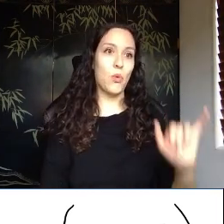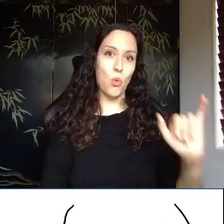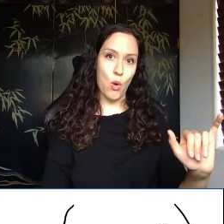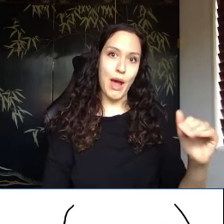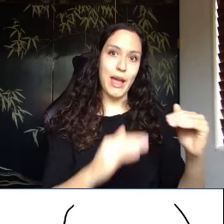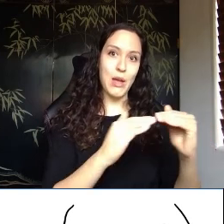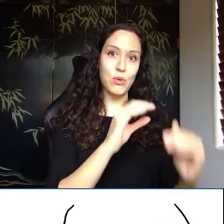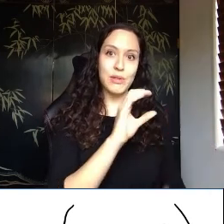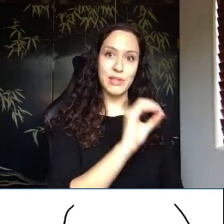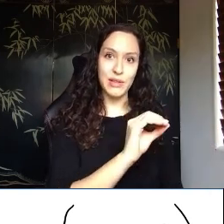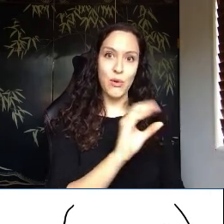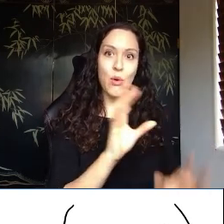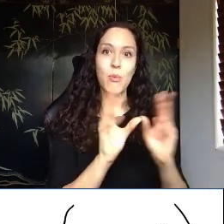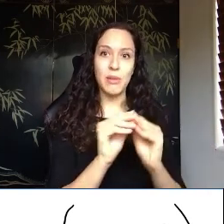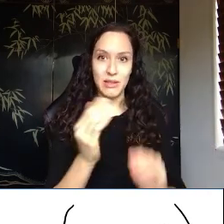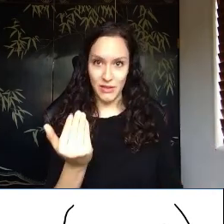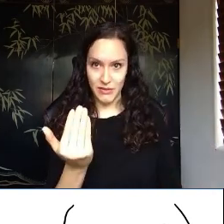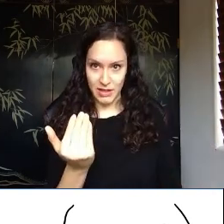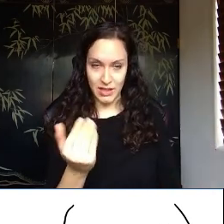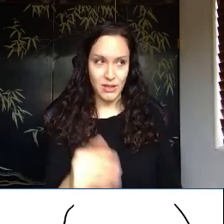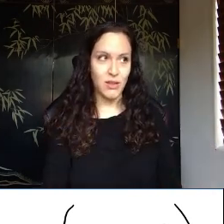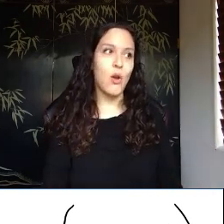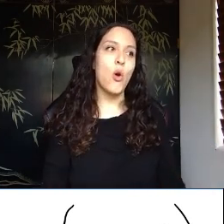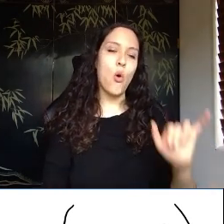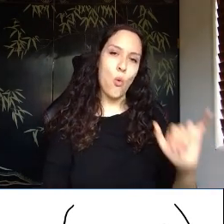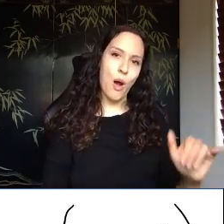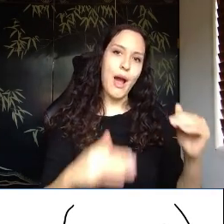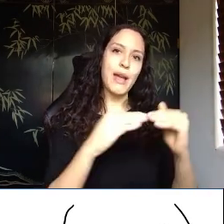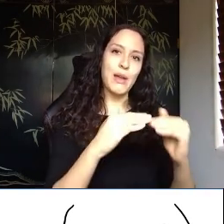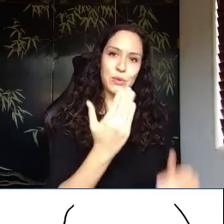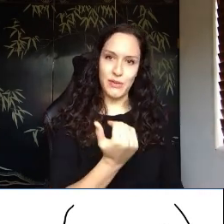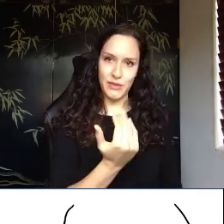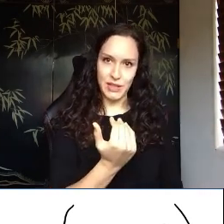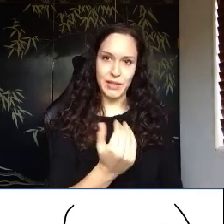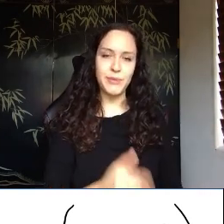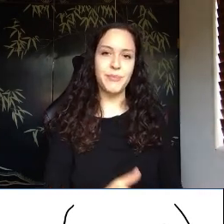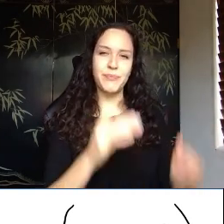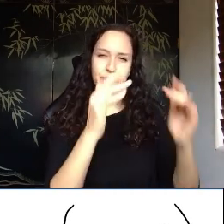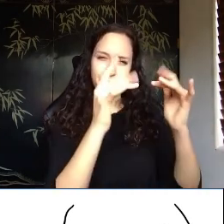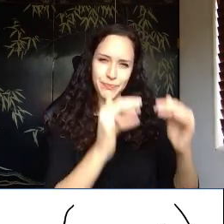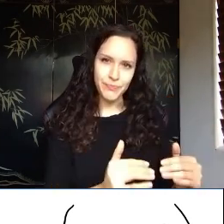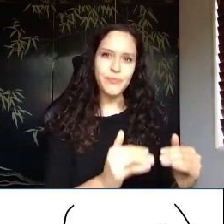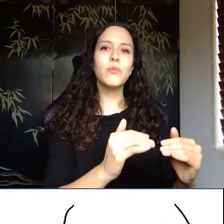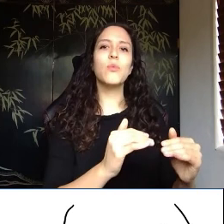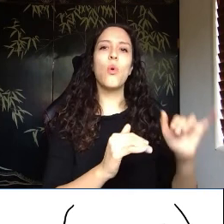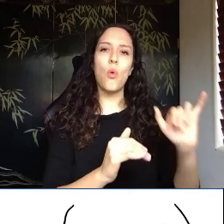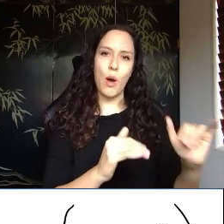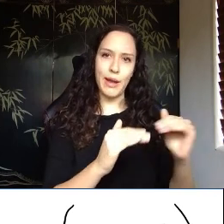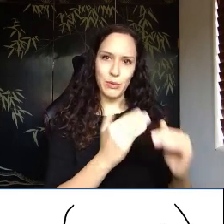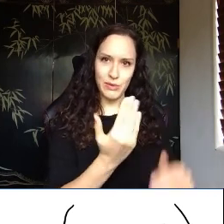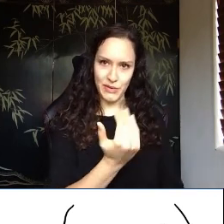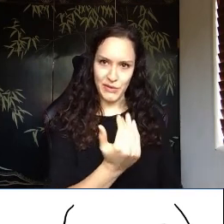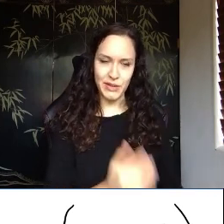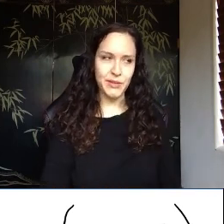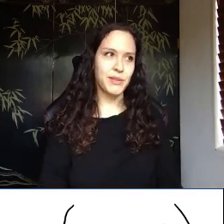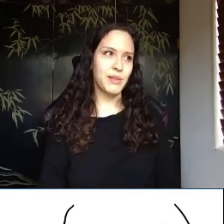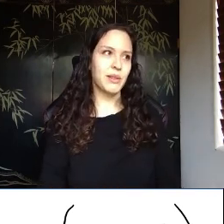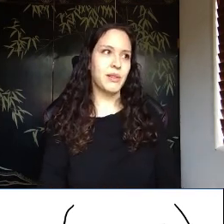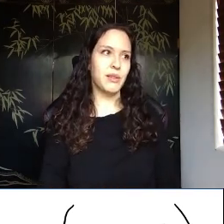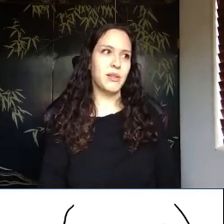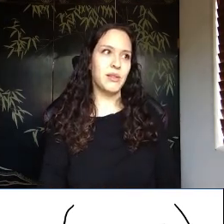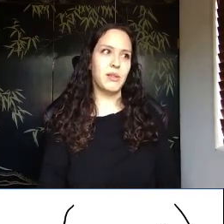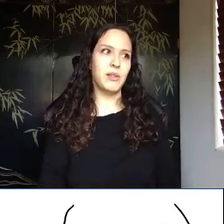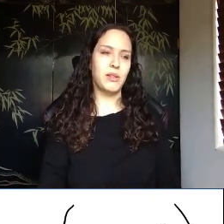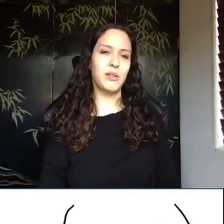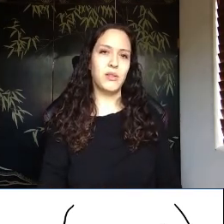equals 0 plus 15. Y equals 15. So my y value is 15. So the